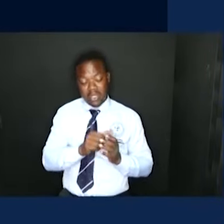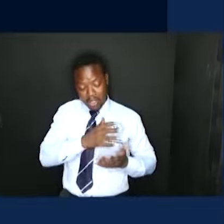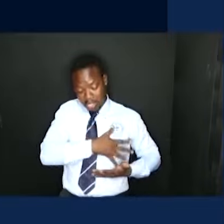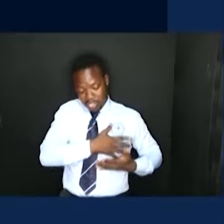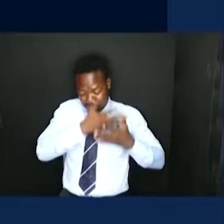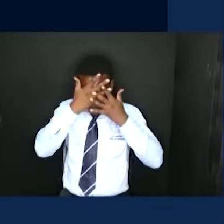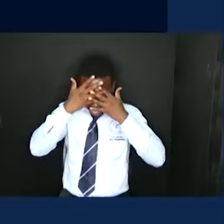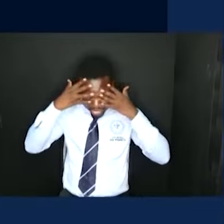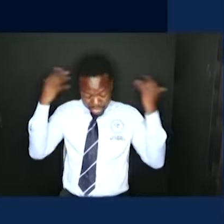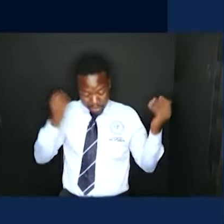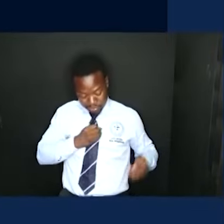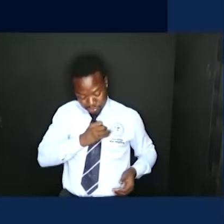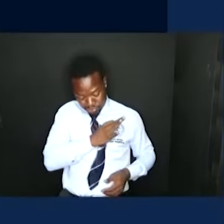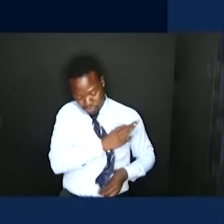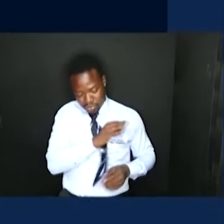from